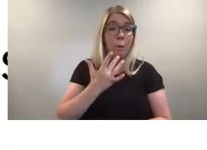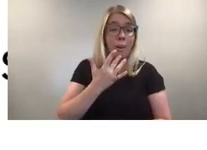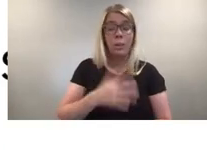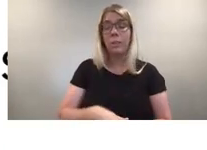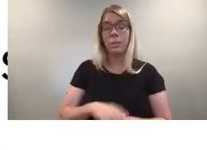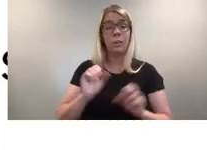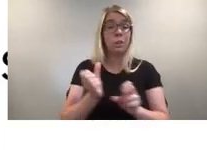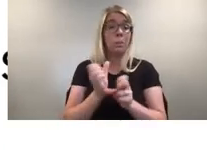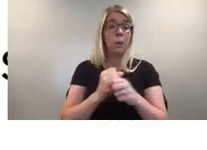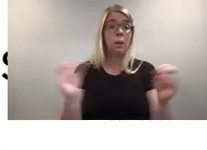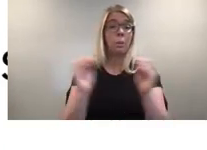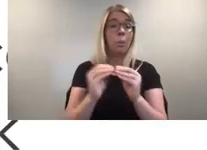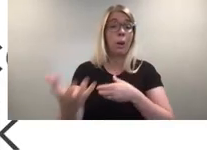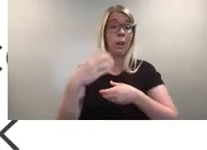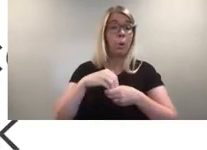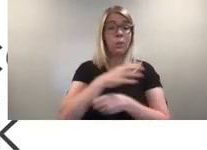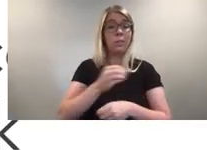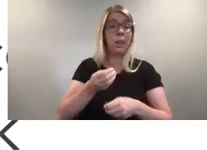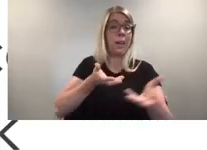learning environment.